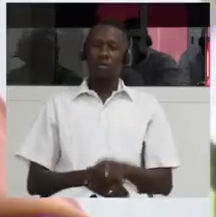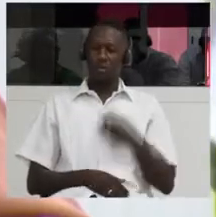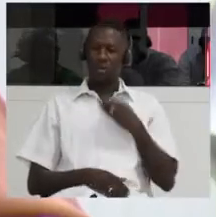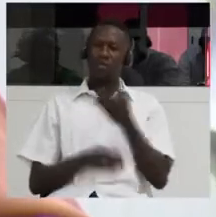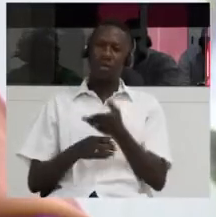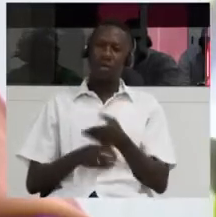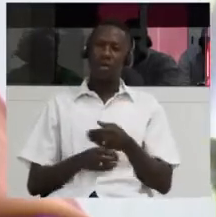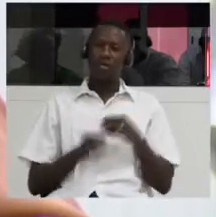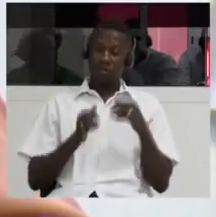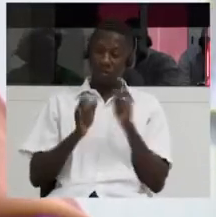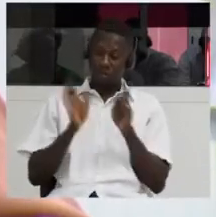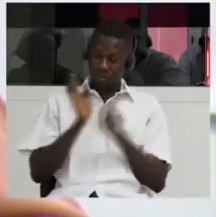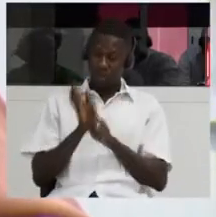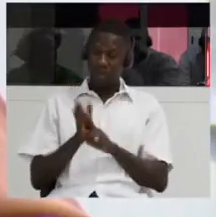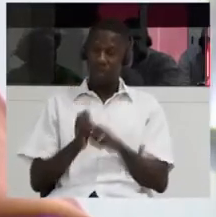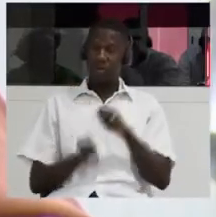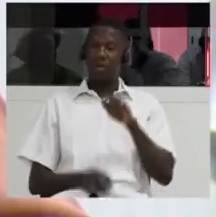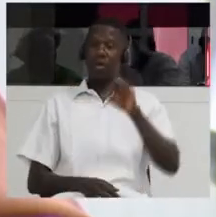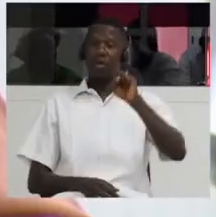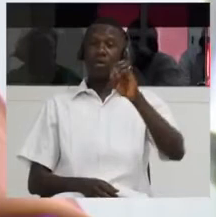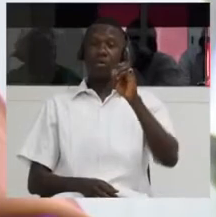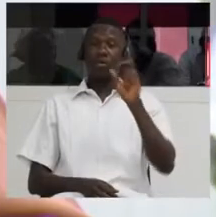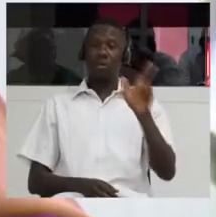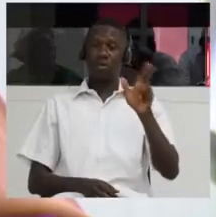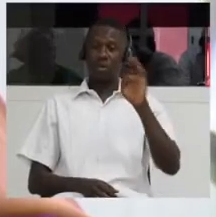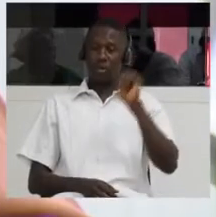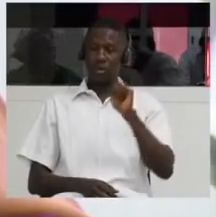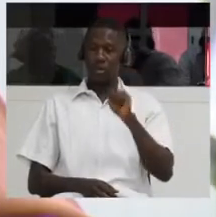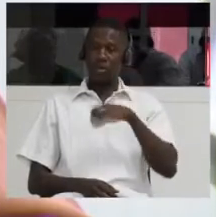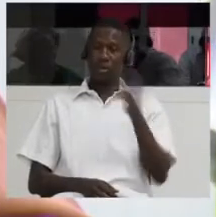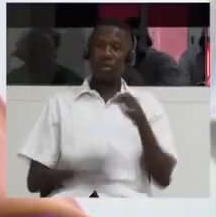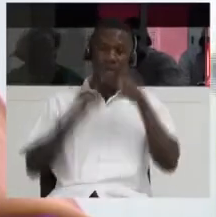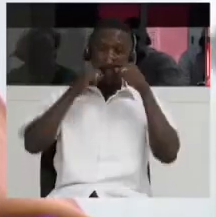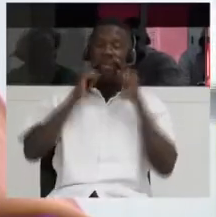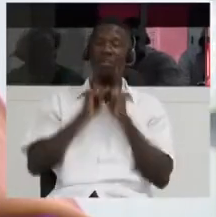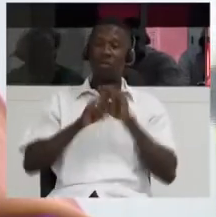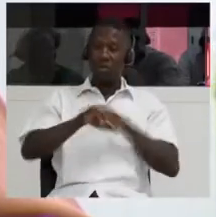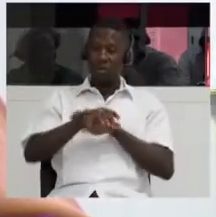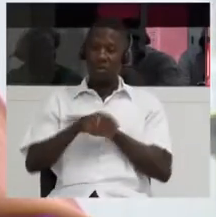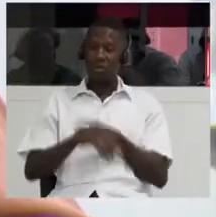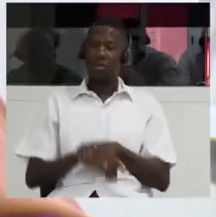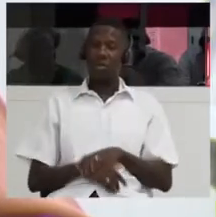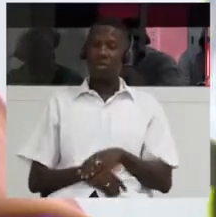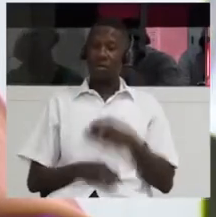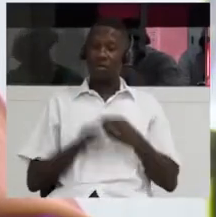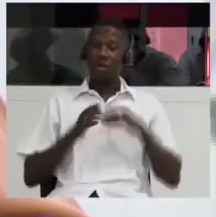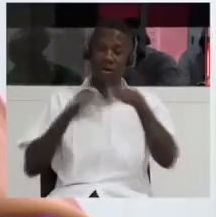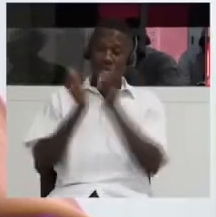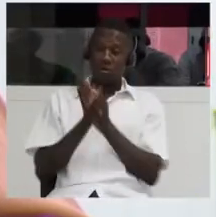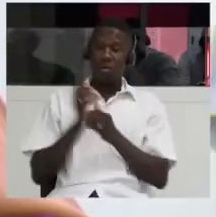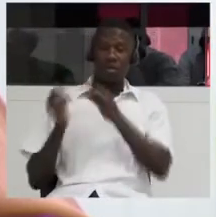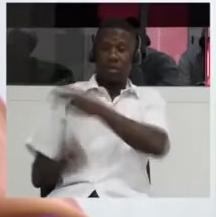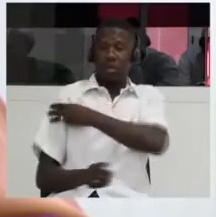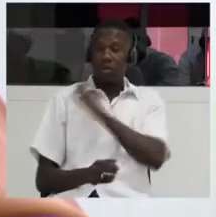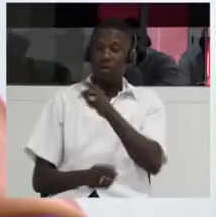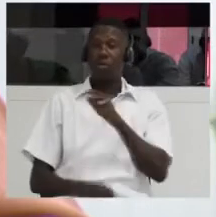Sub-Lieutenant Edward Singate. The company sergeant major was Jibril Sey, late now, and the company